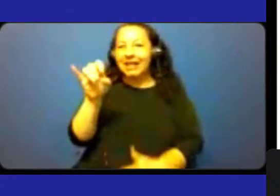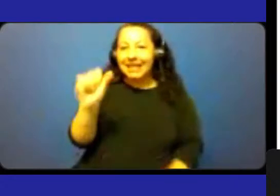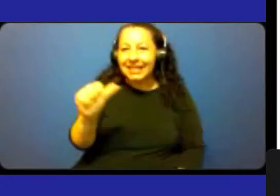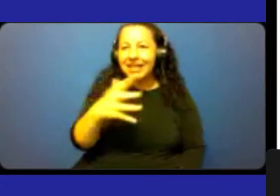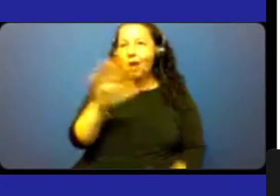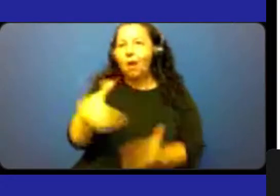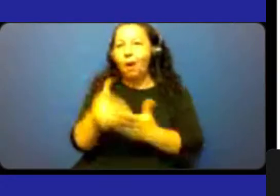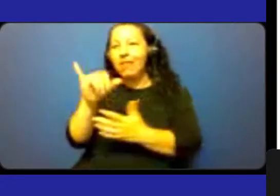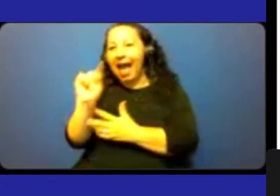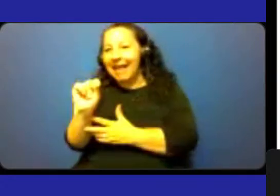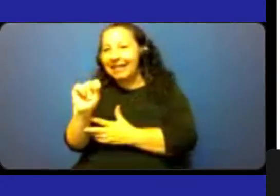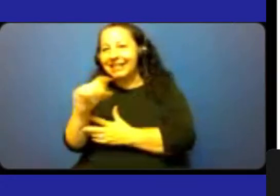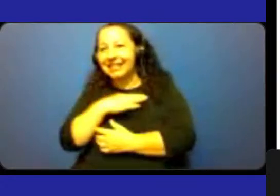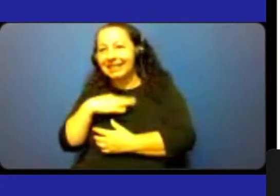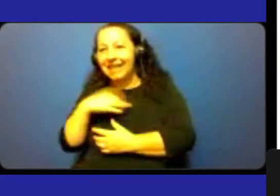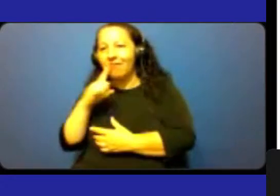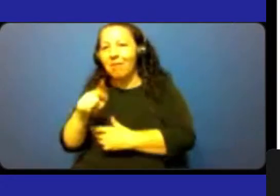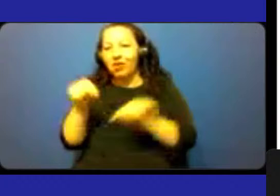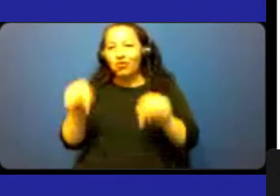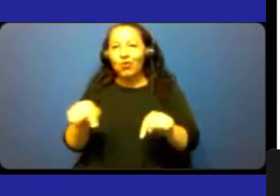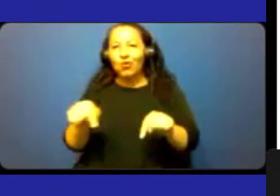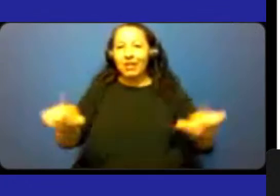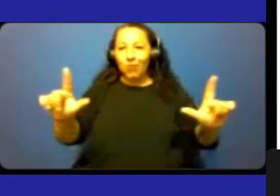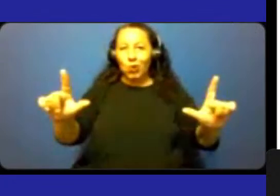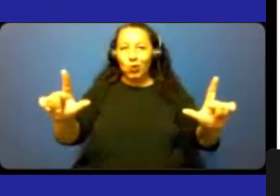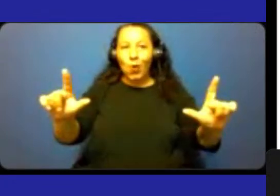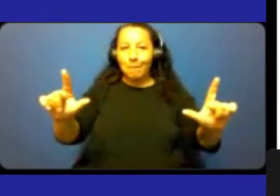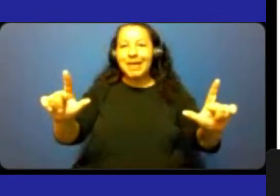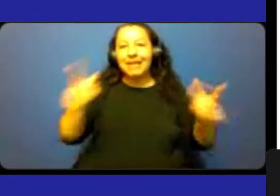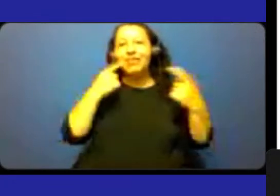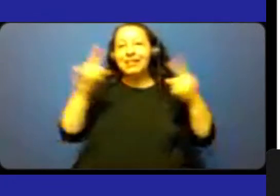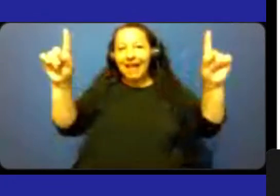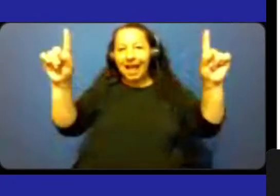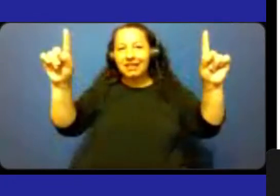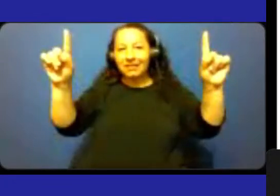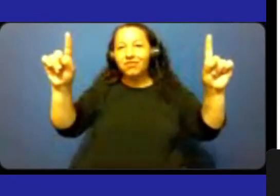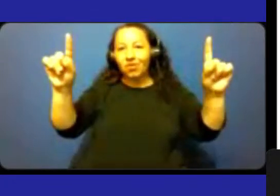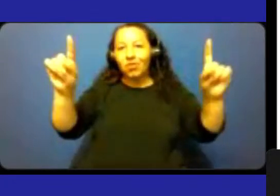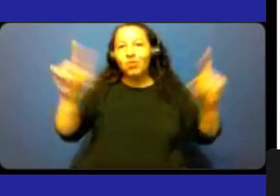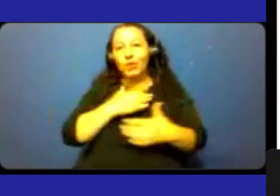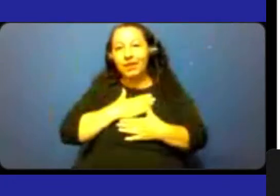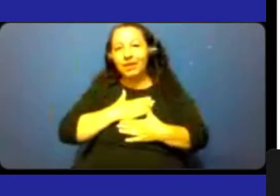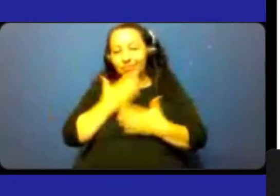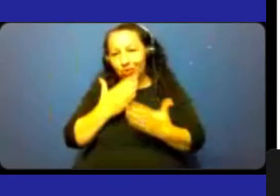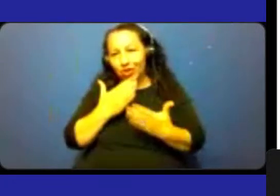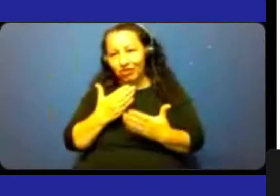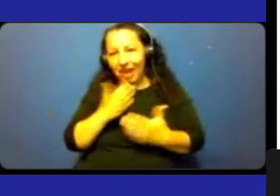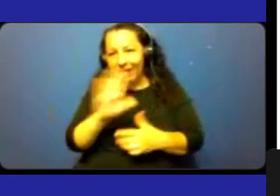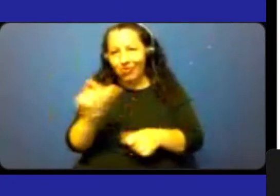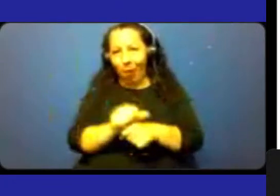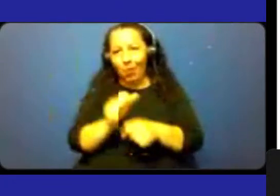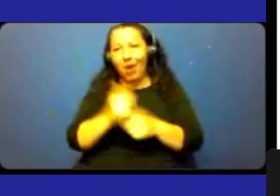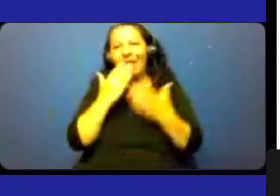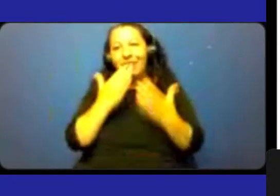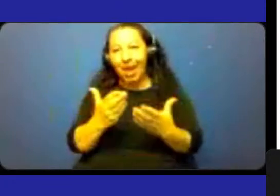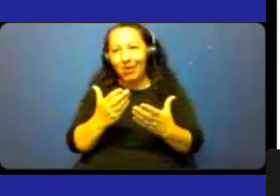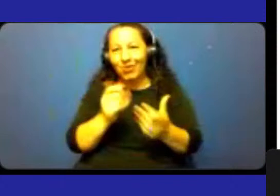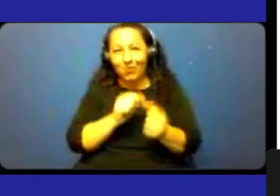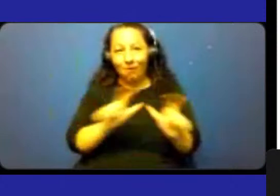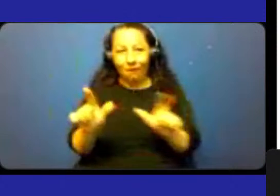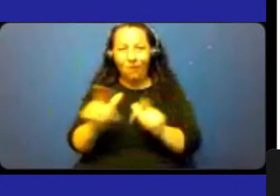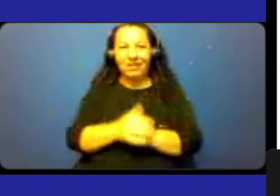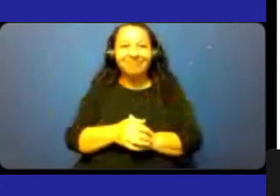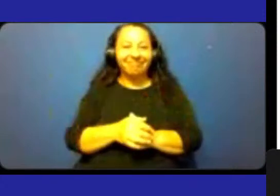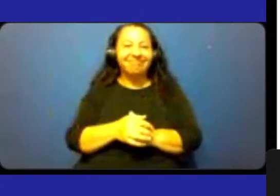our IT staff for making these virtual meetings a success. We much appreciate it. Thank you, everybody. Thank you. Thank